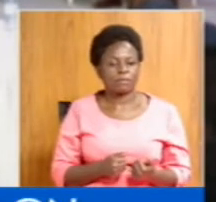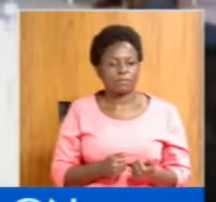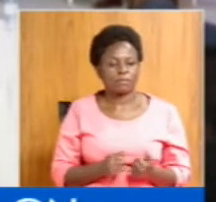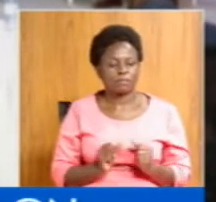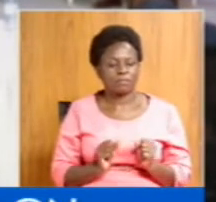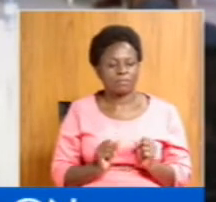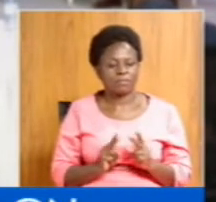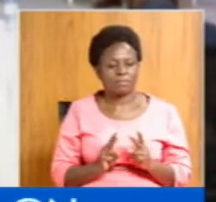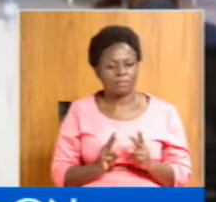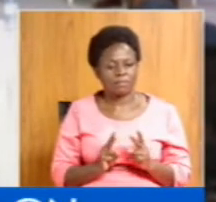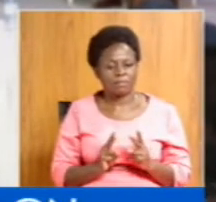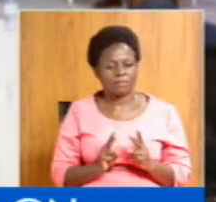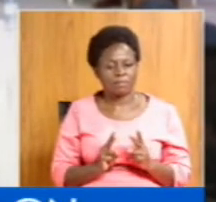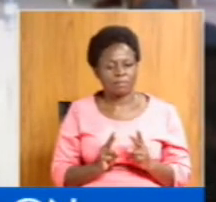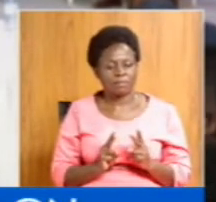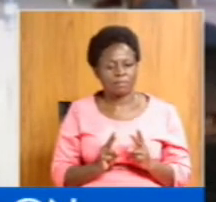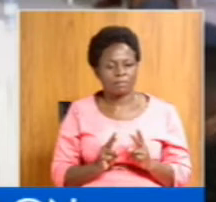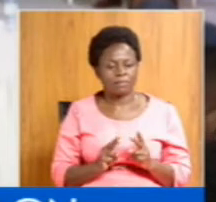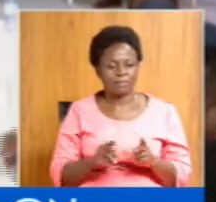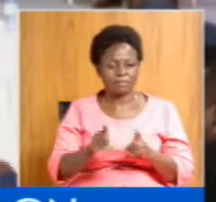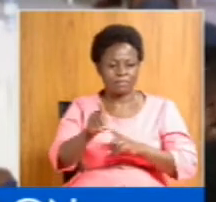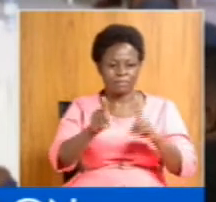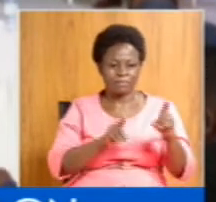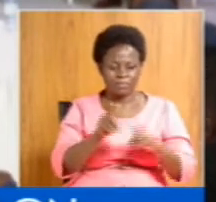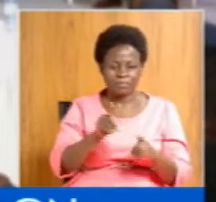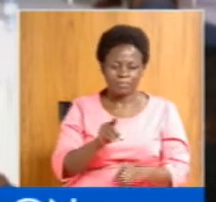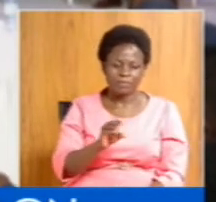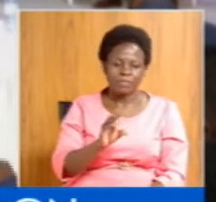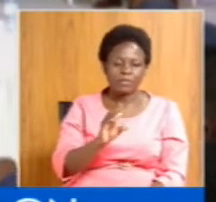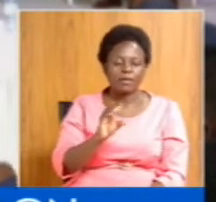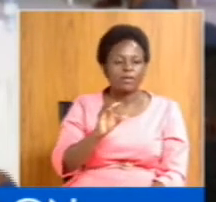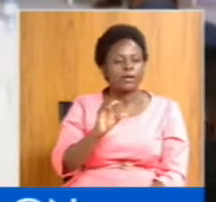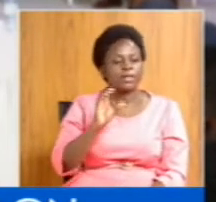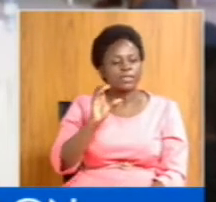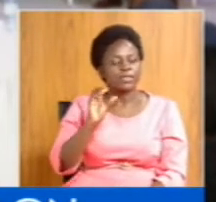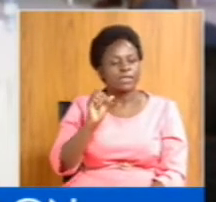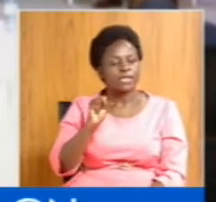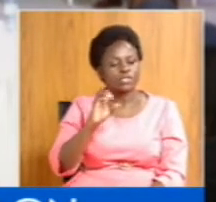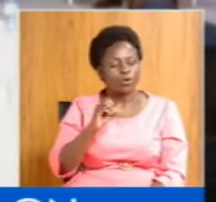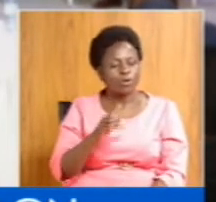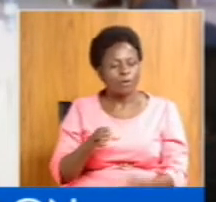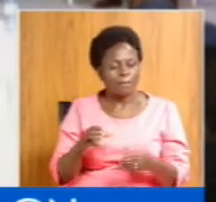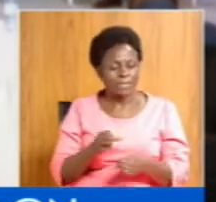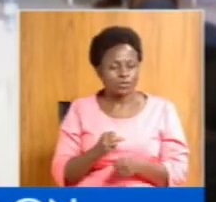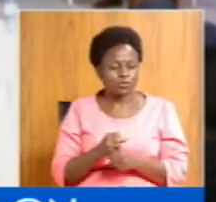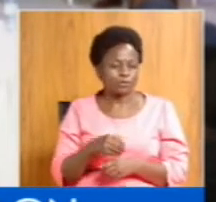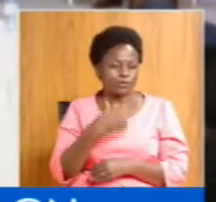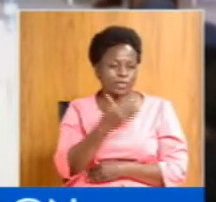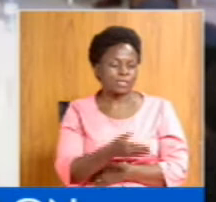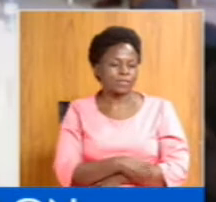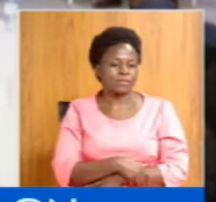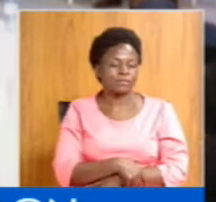all right let's move on the executive director civil society budget advocacy group CS BAG is Mr. Julius Mukunda your next sir